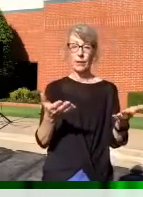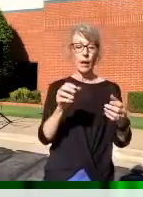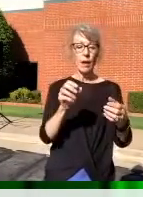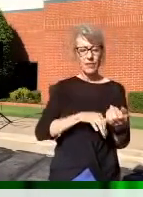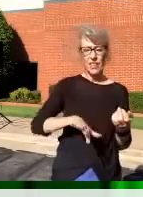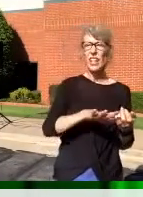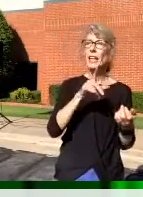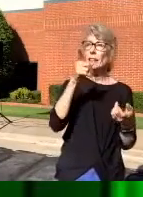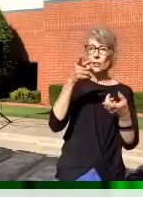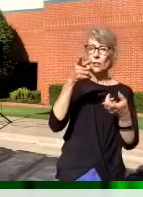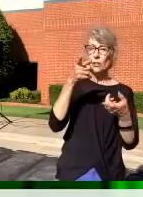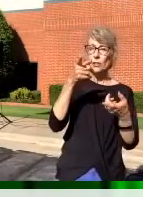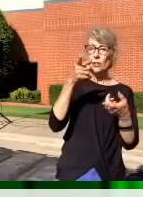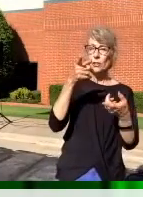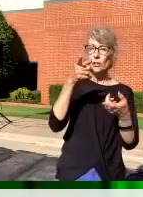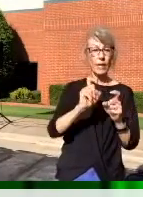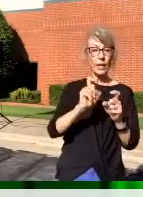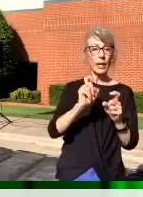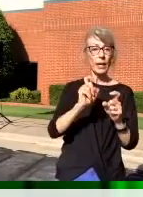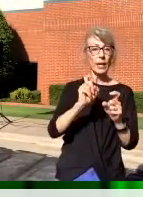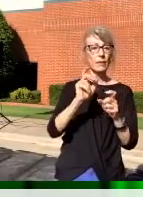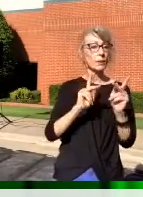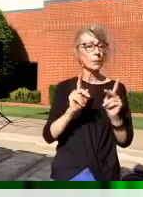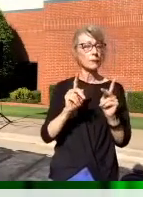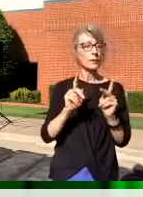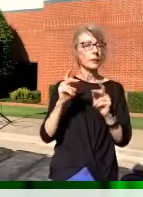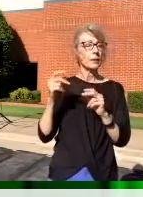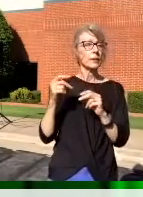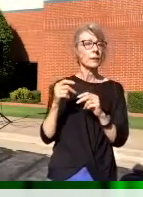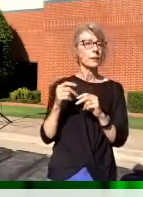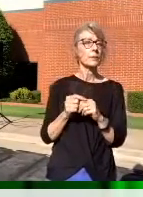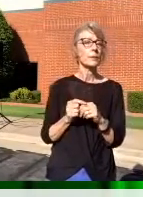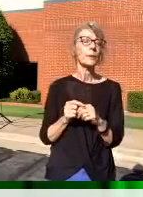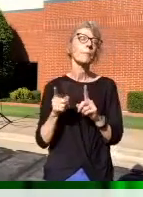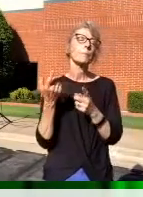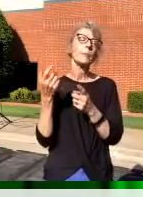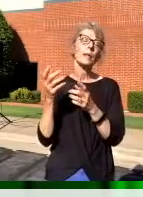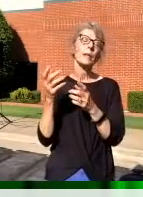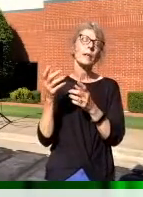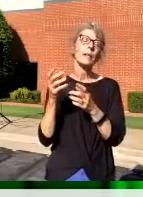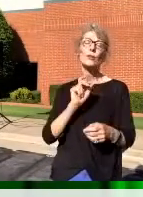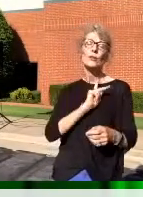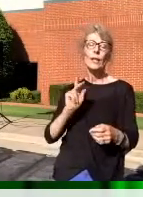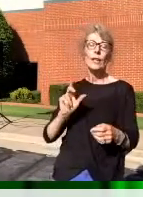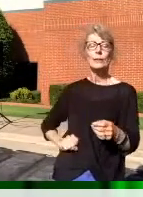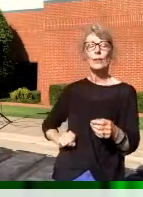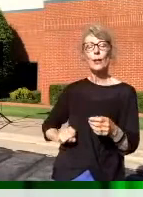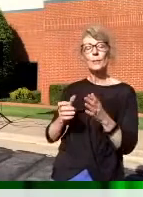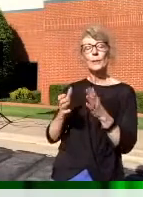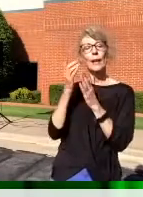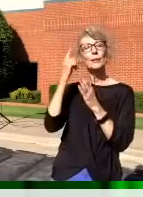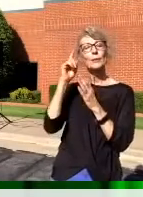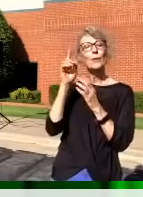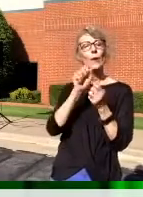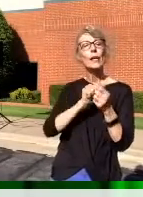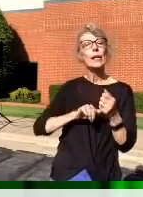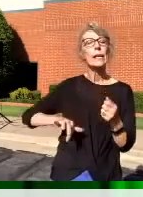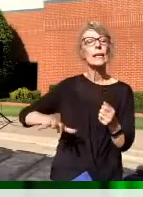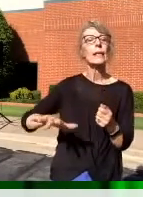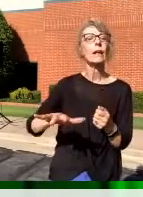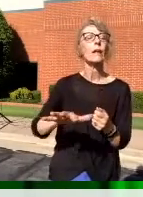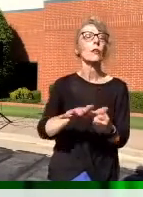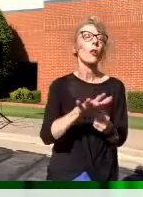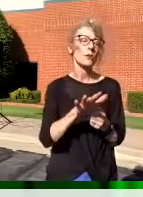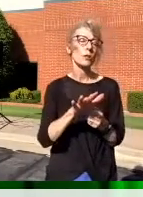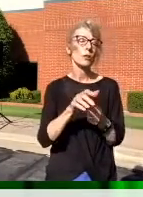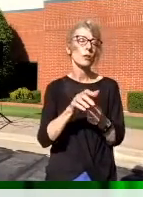inheritance. Fourth pillar of the temple is ecological blessing. You see, the temple of God was not only supposed to bless the people,